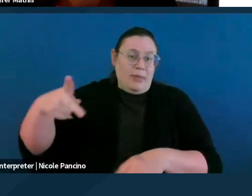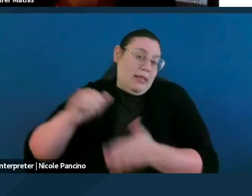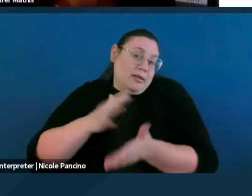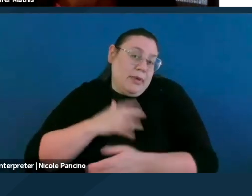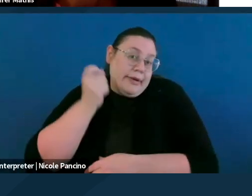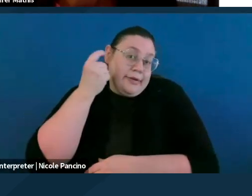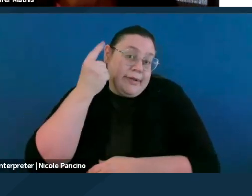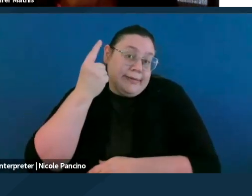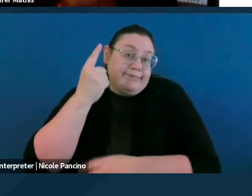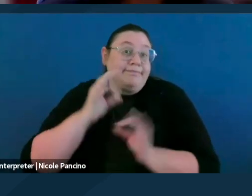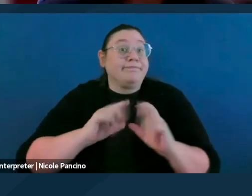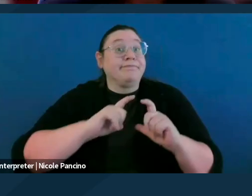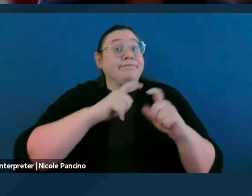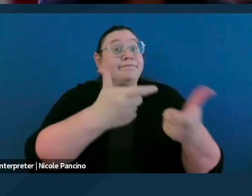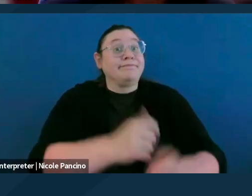it.